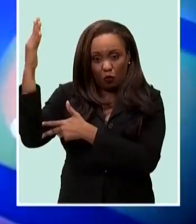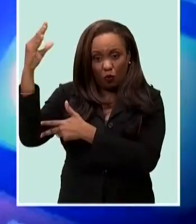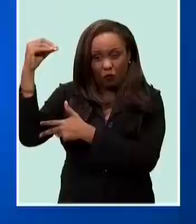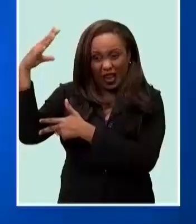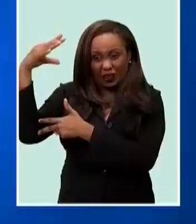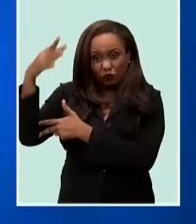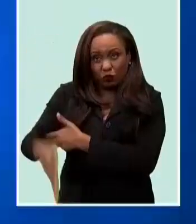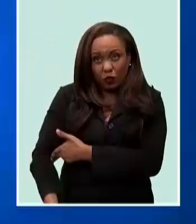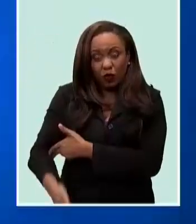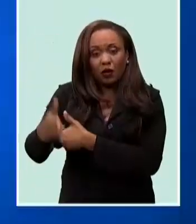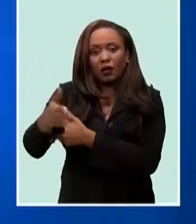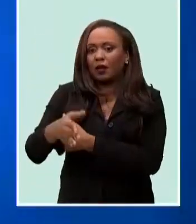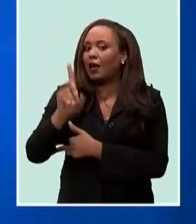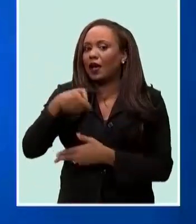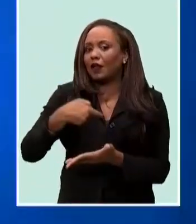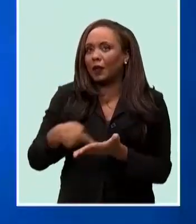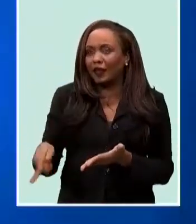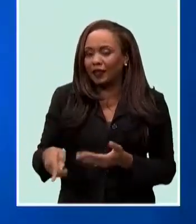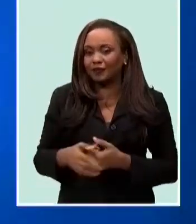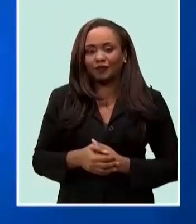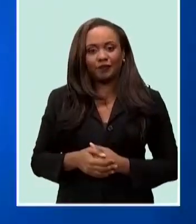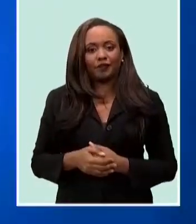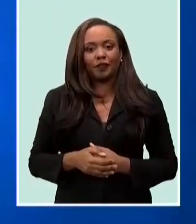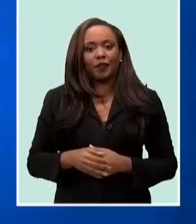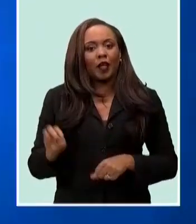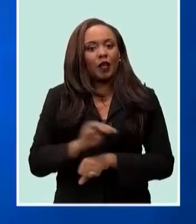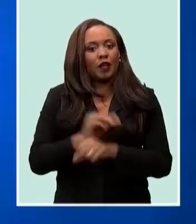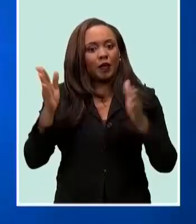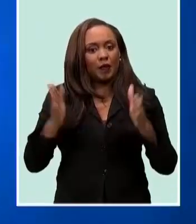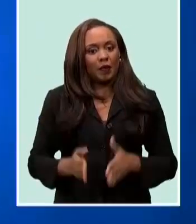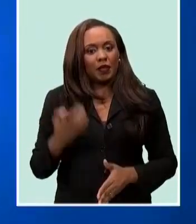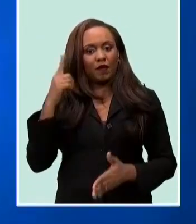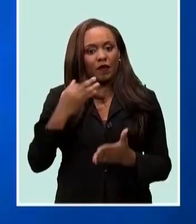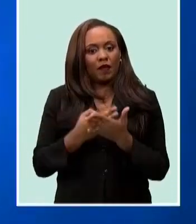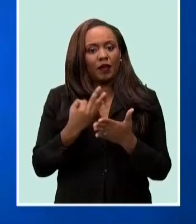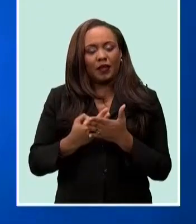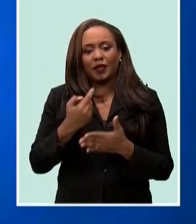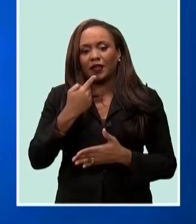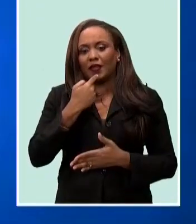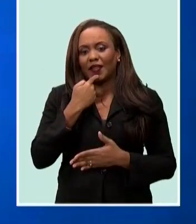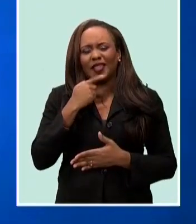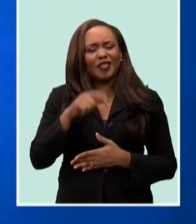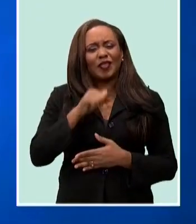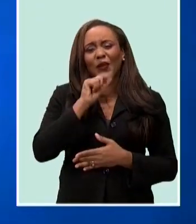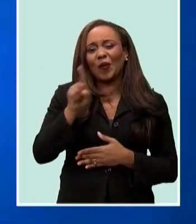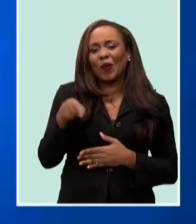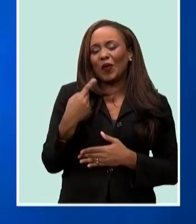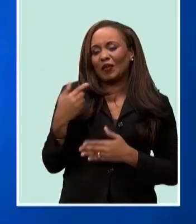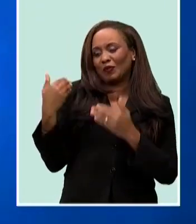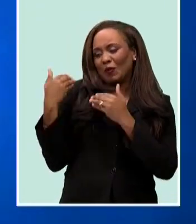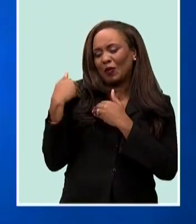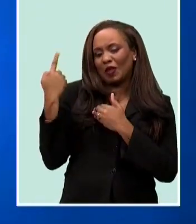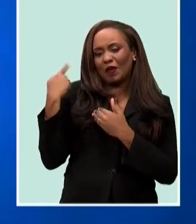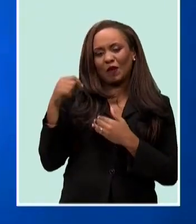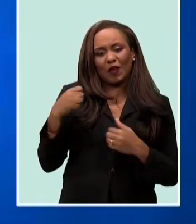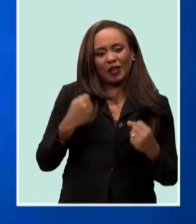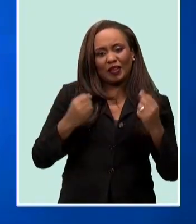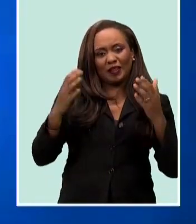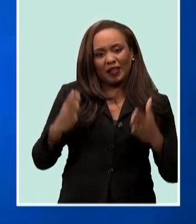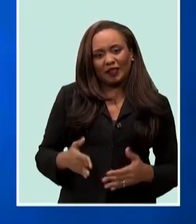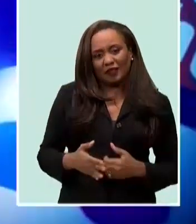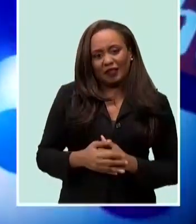that announcement was made recently by Minister in the Ministry of Finance, Ryan Strachan, who says the burden should not be on the